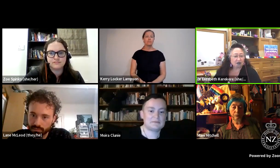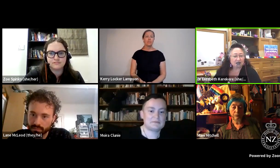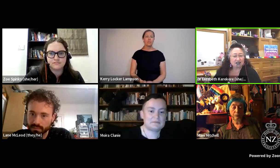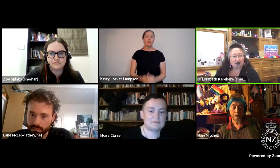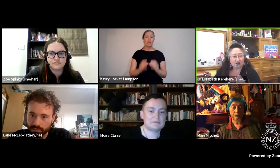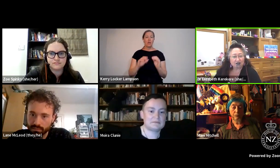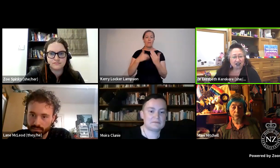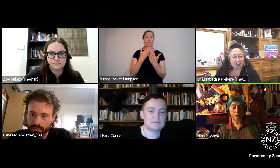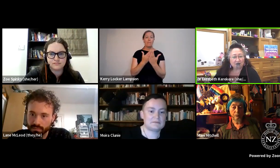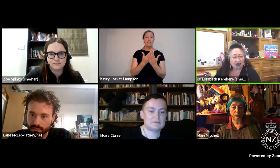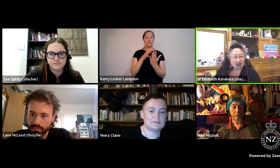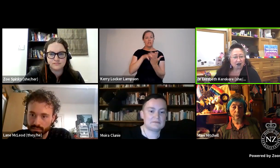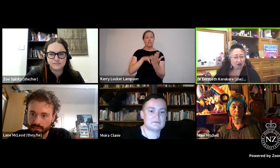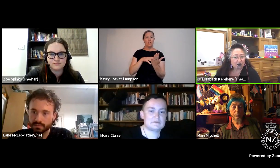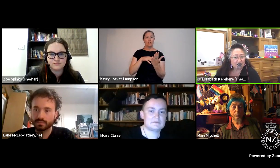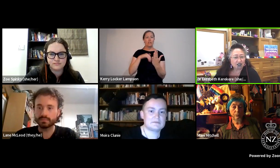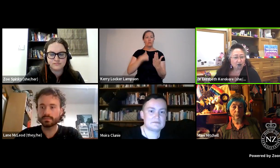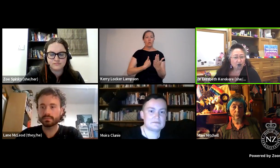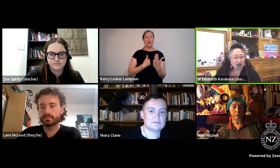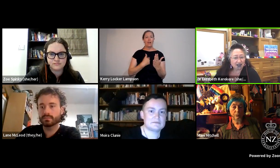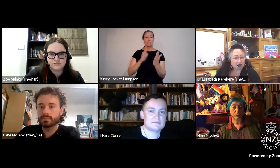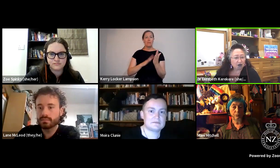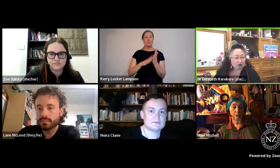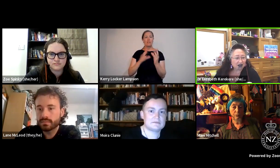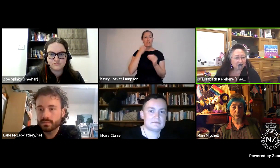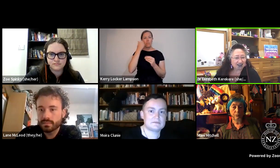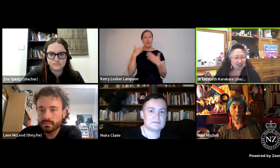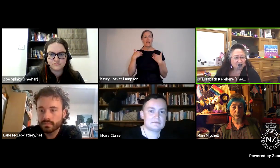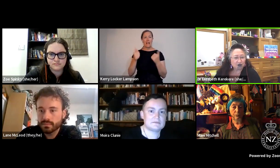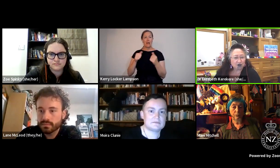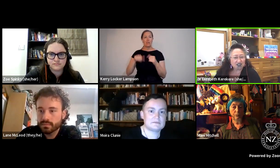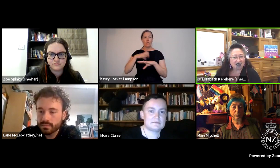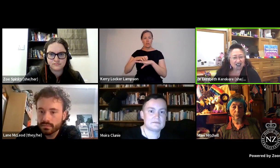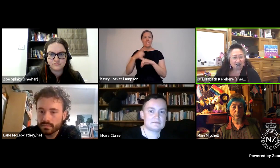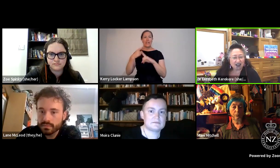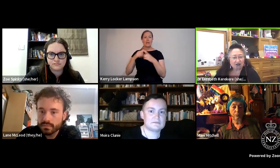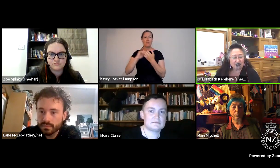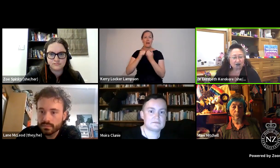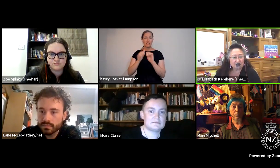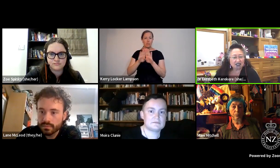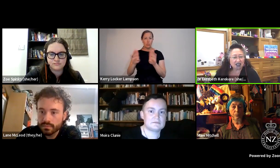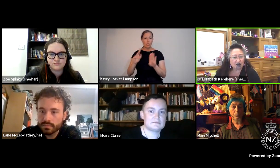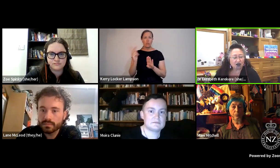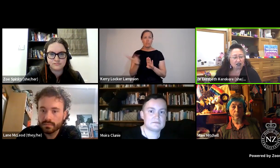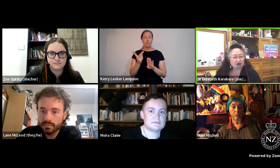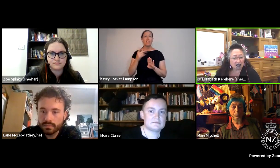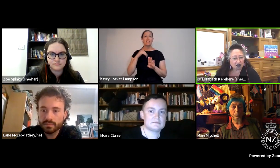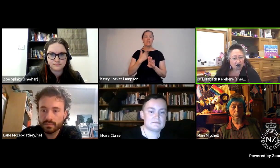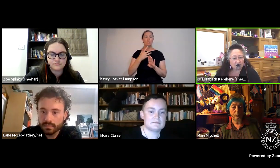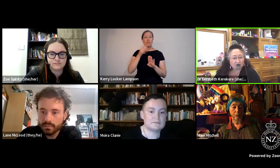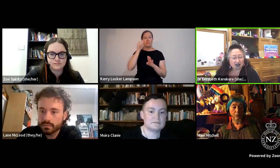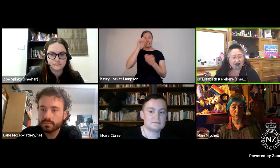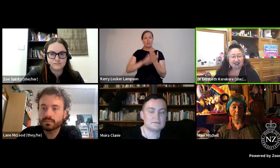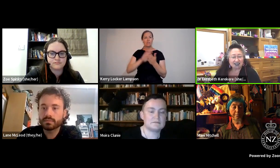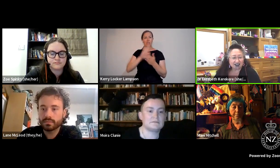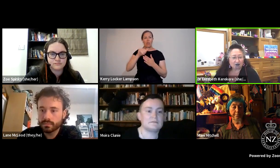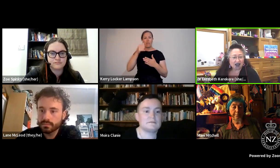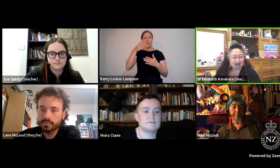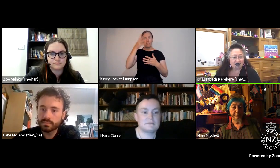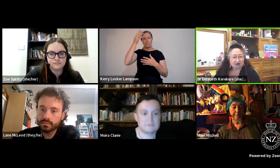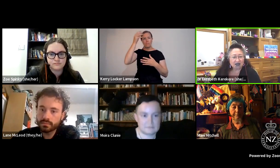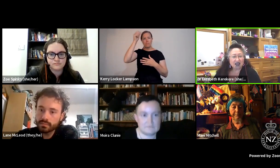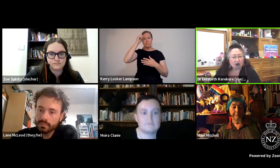requires members of the Māori Health Authority Board and the Iwi Māori Partnership Board to collectively have experience and knowledge of mātauranga Māori and